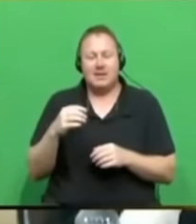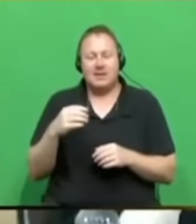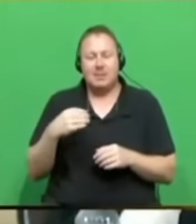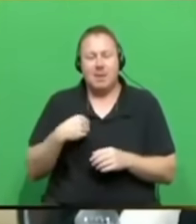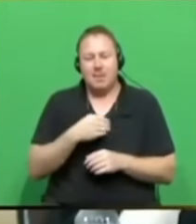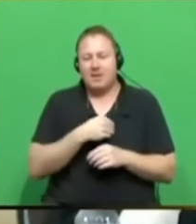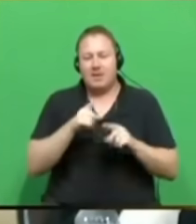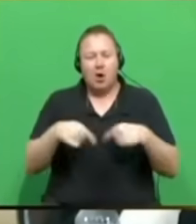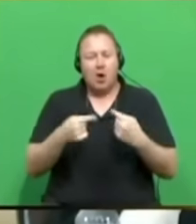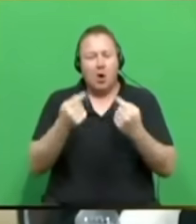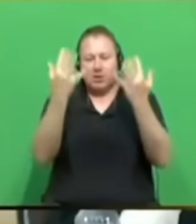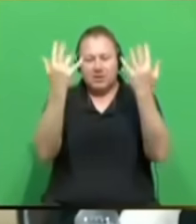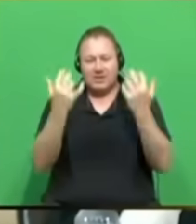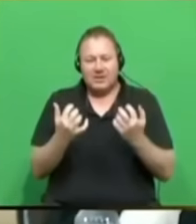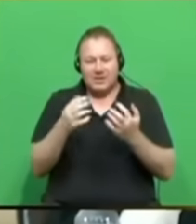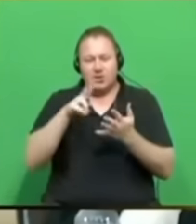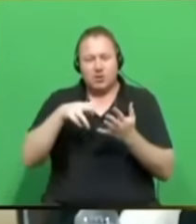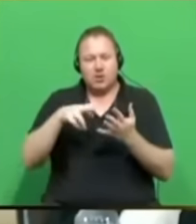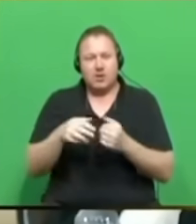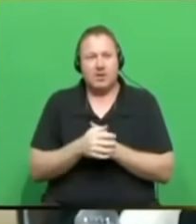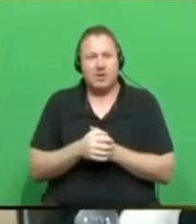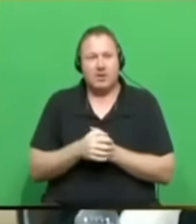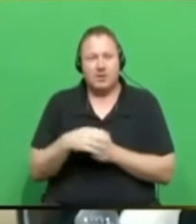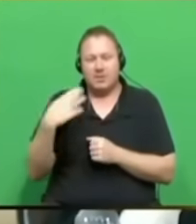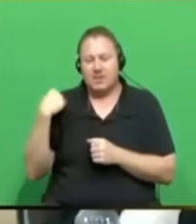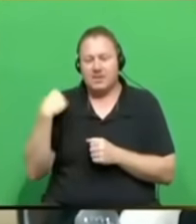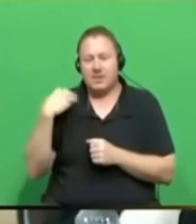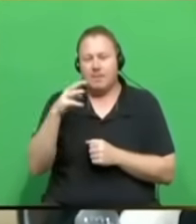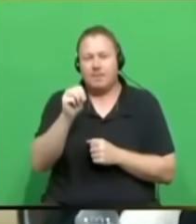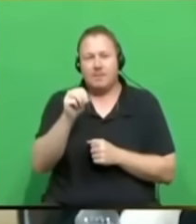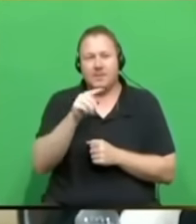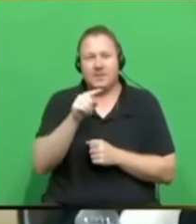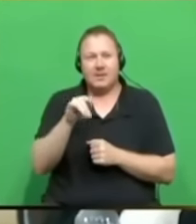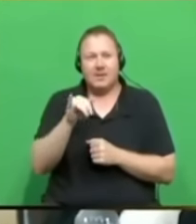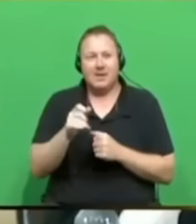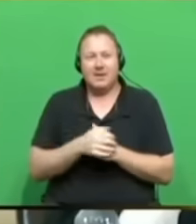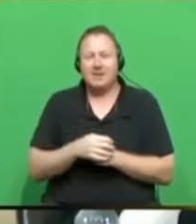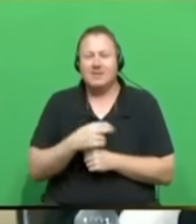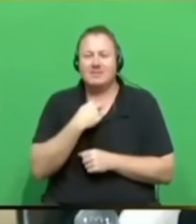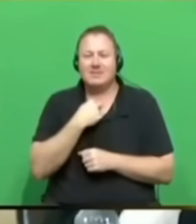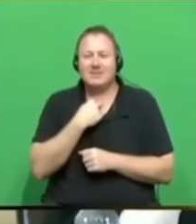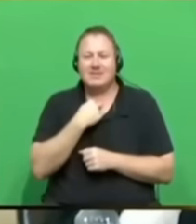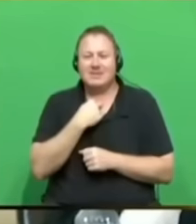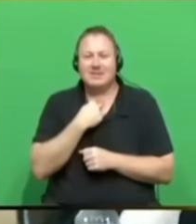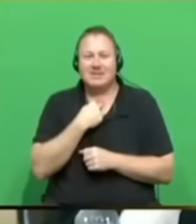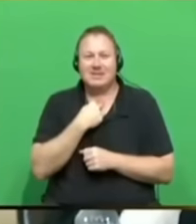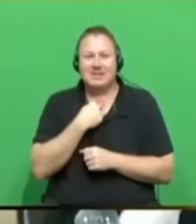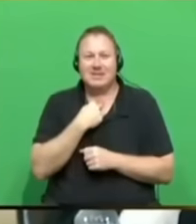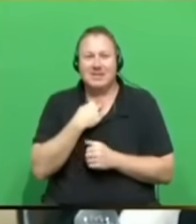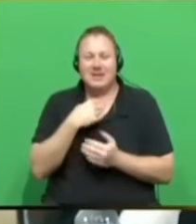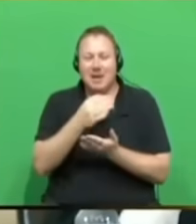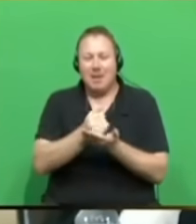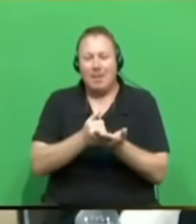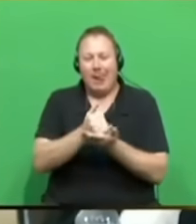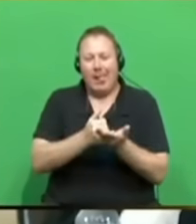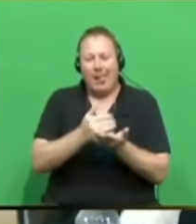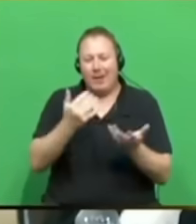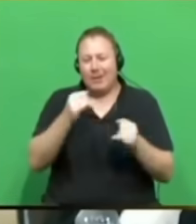statistics. So, Minister Nzimande, it's a pity how the blade has gone blunt over